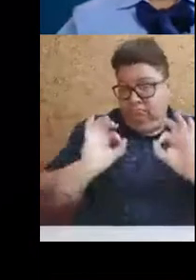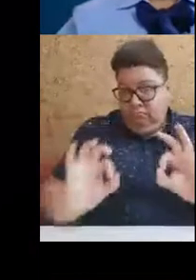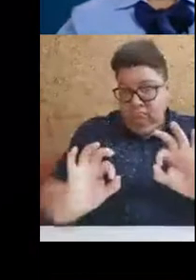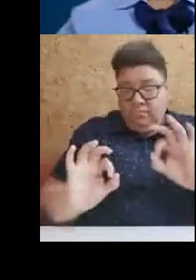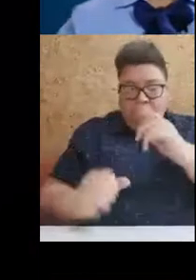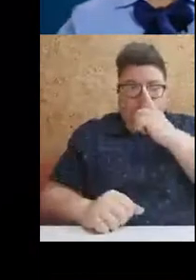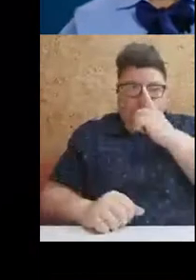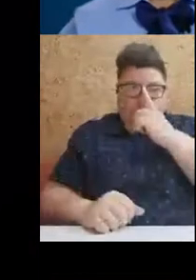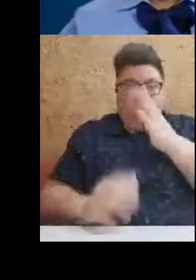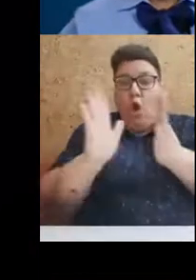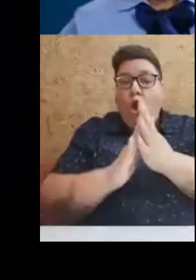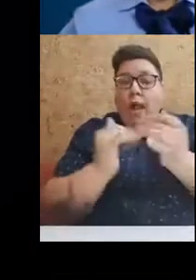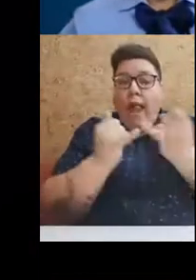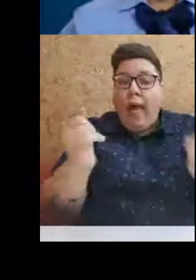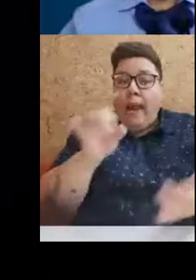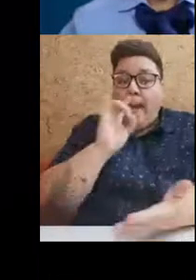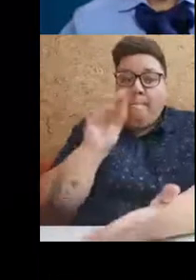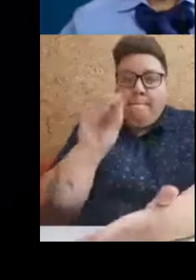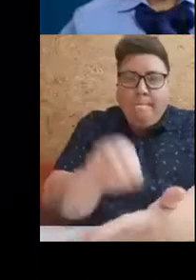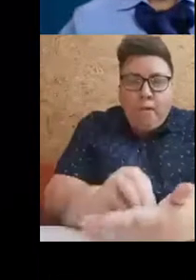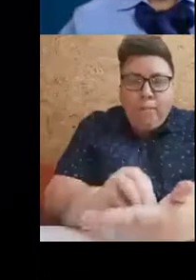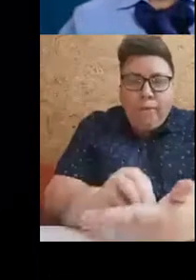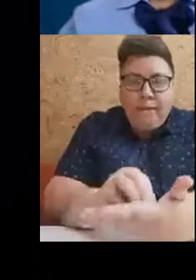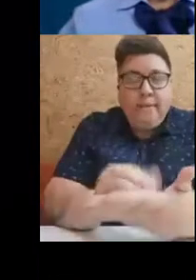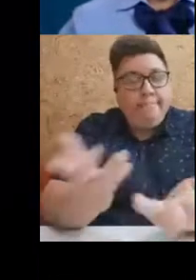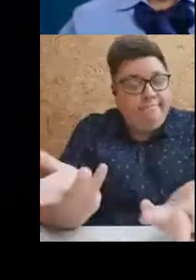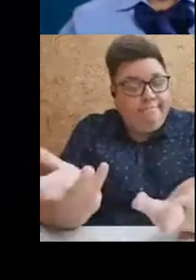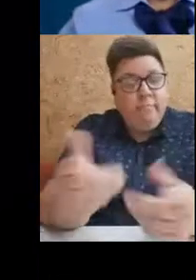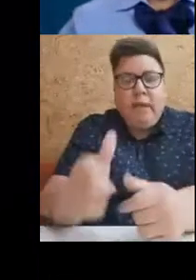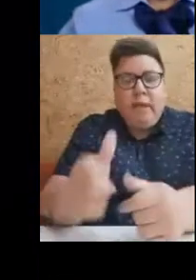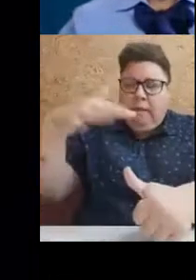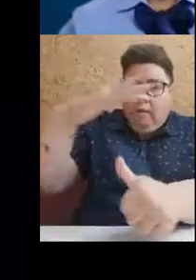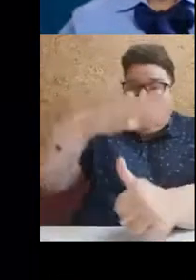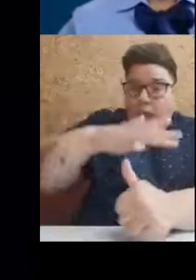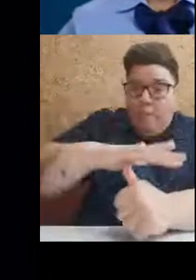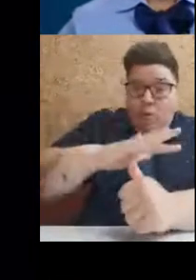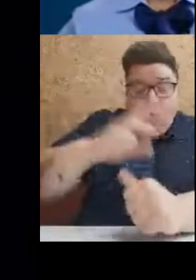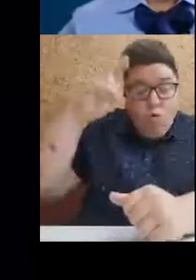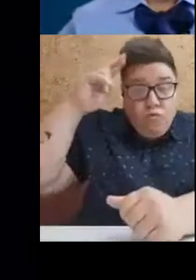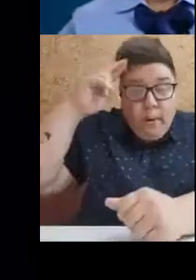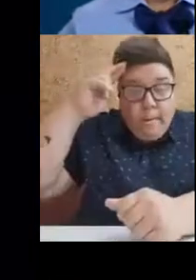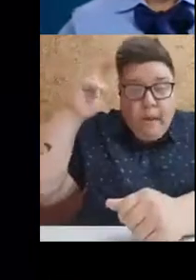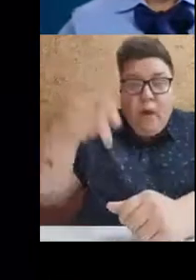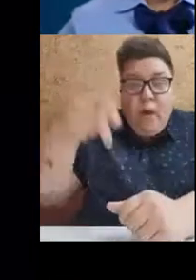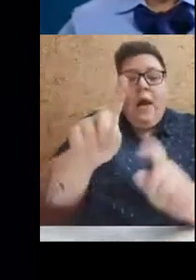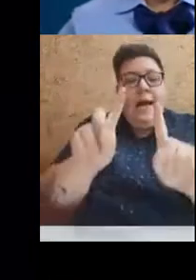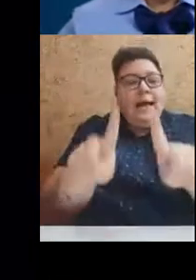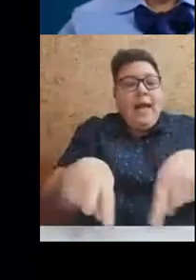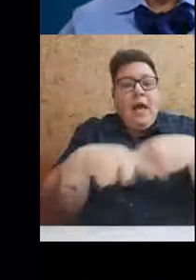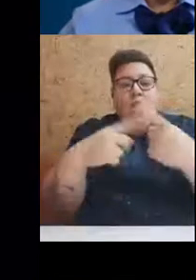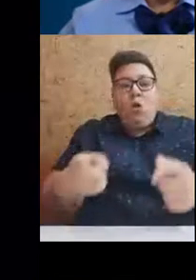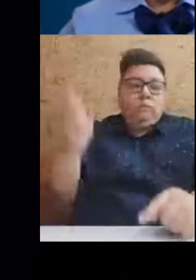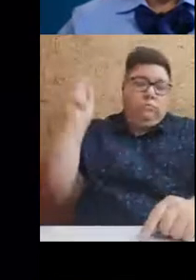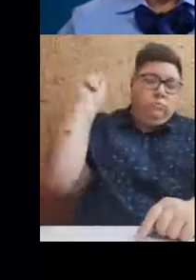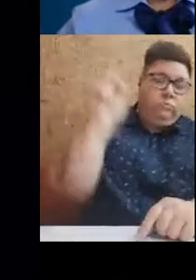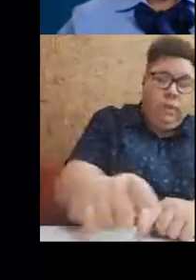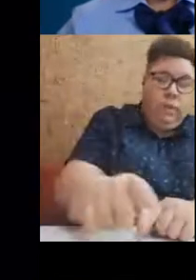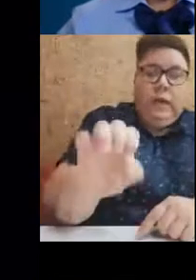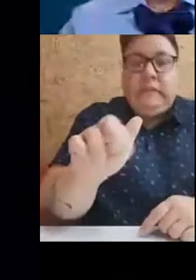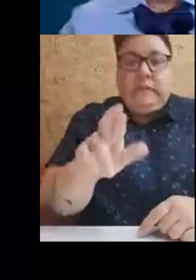online booking. Now, this is very important. Remember, we cannot just walk into a SARS any